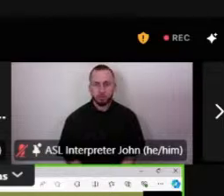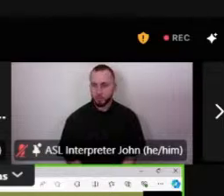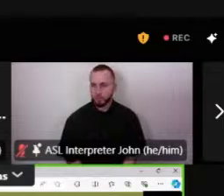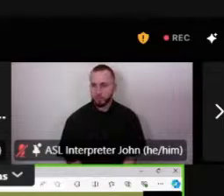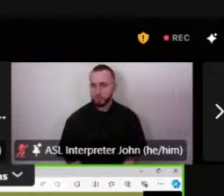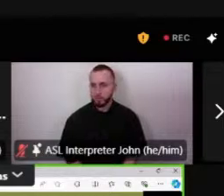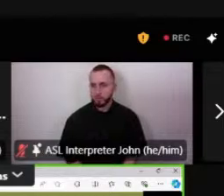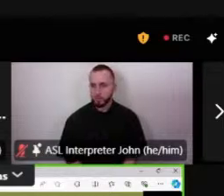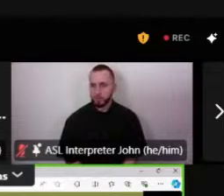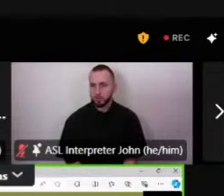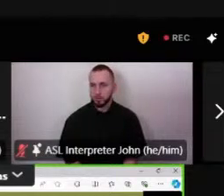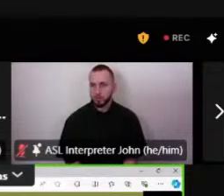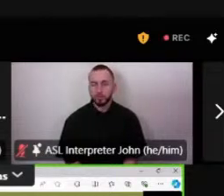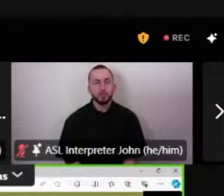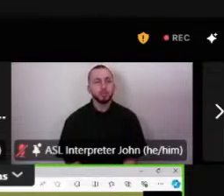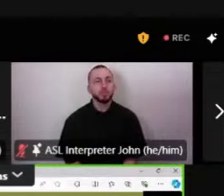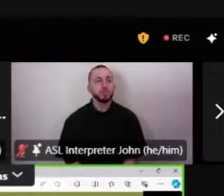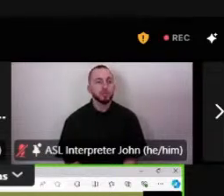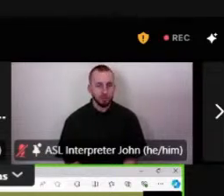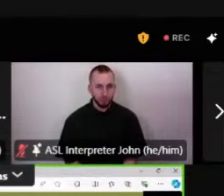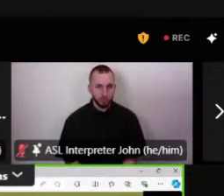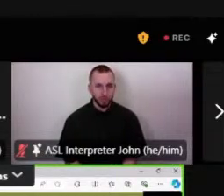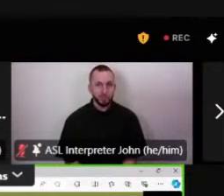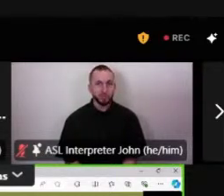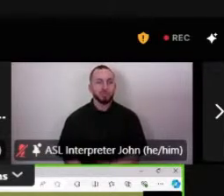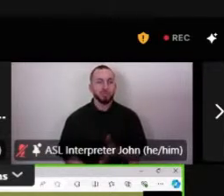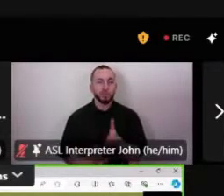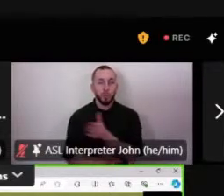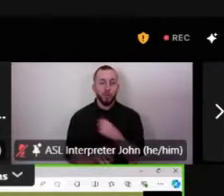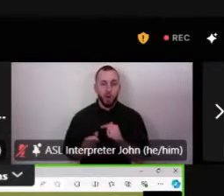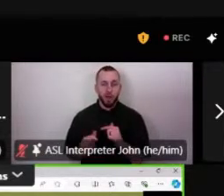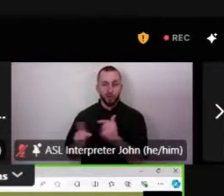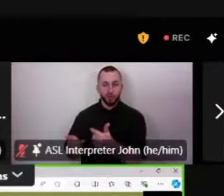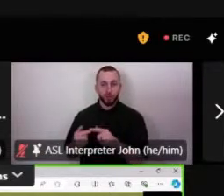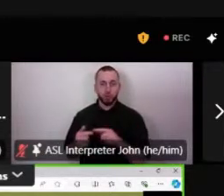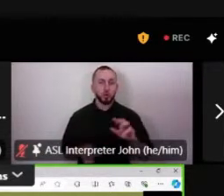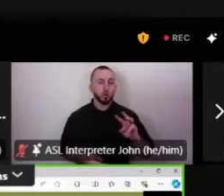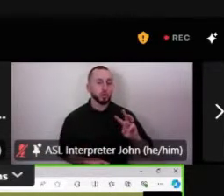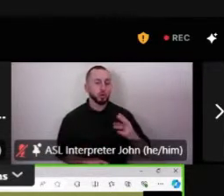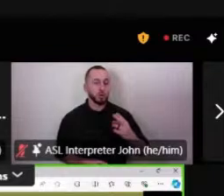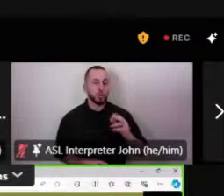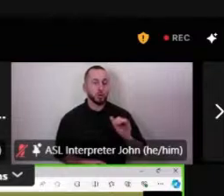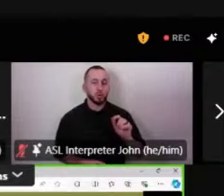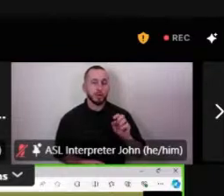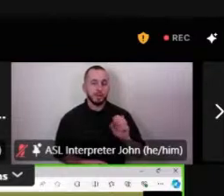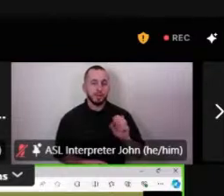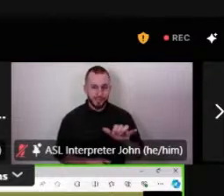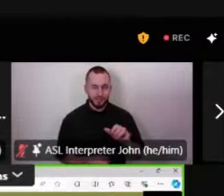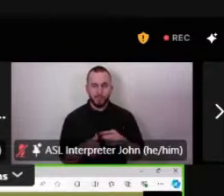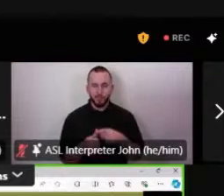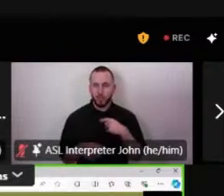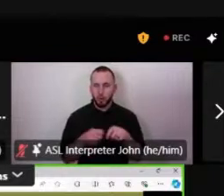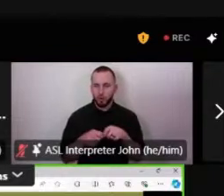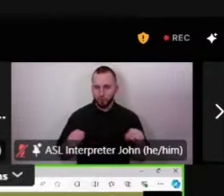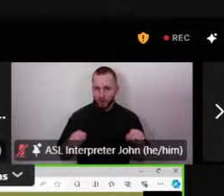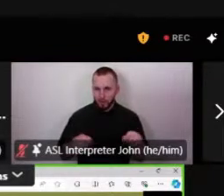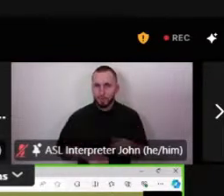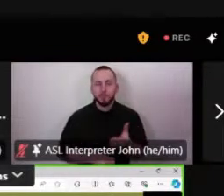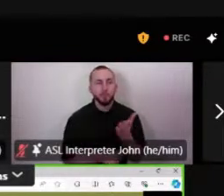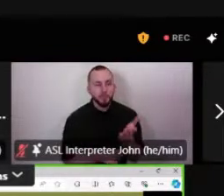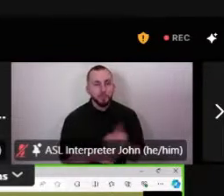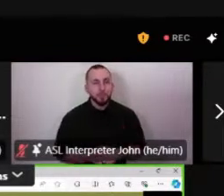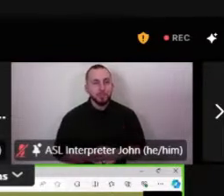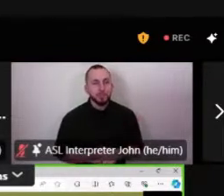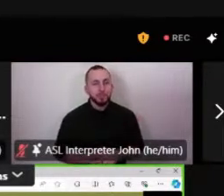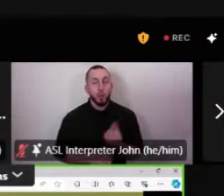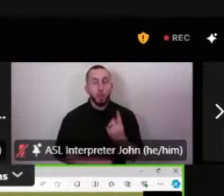And so before I turn it over to Whitney, just to wrap up my component of it in a timely manner, is that one